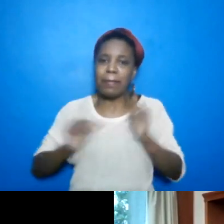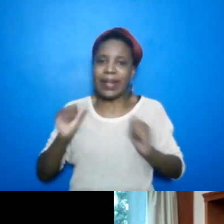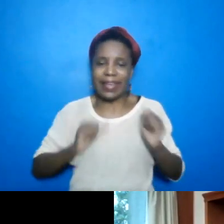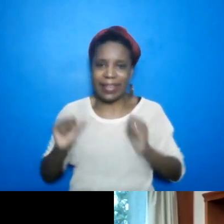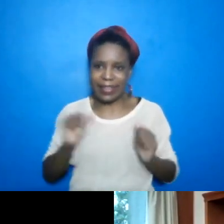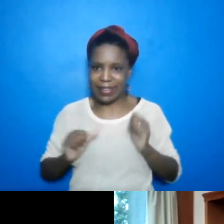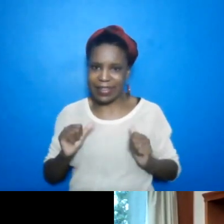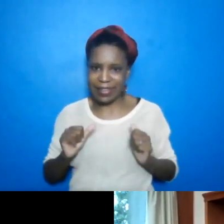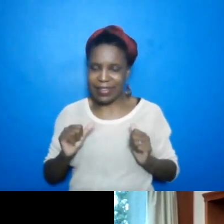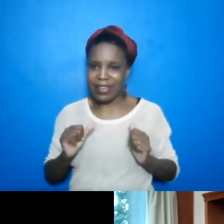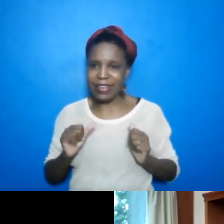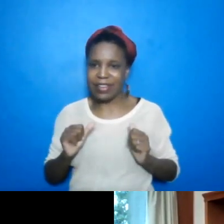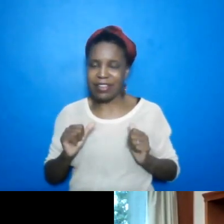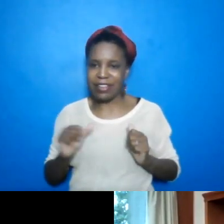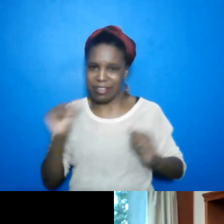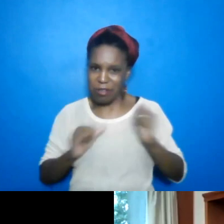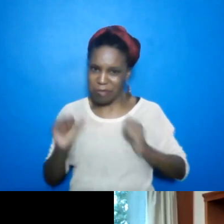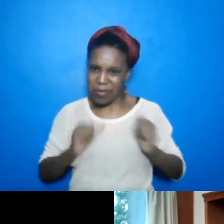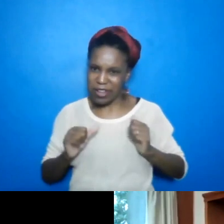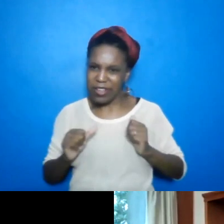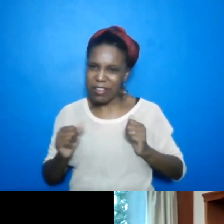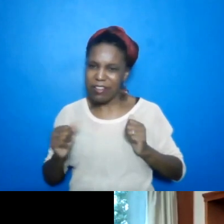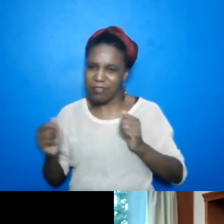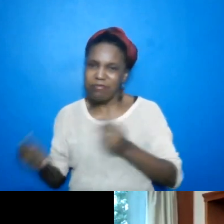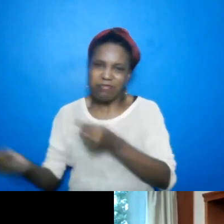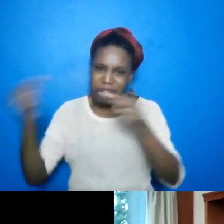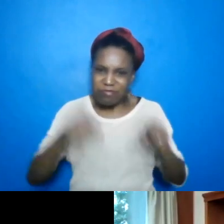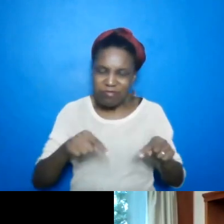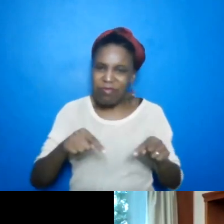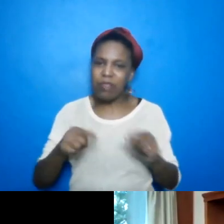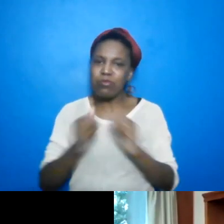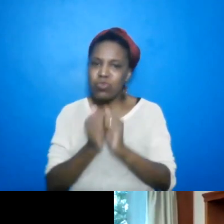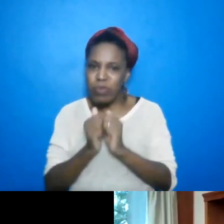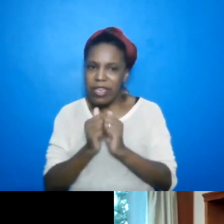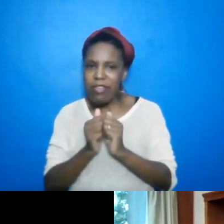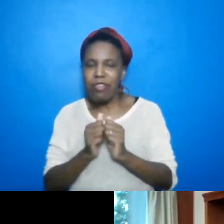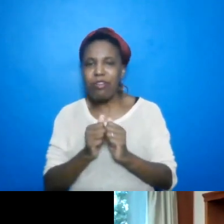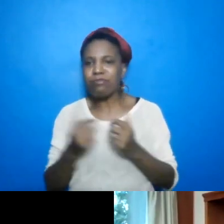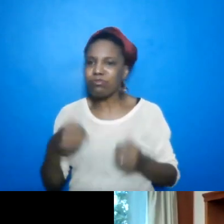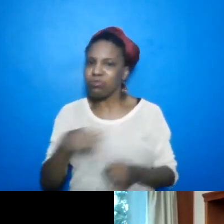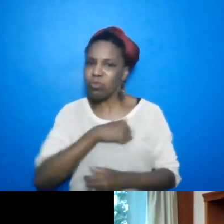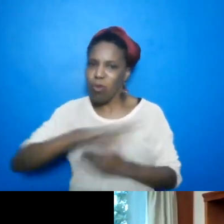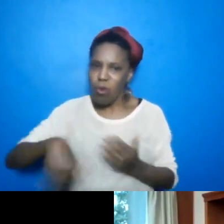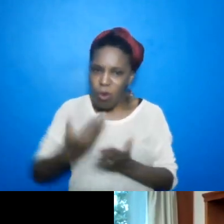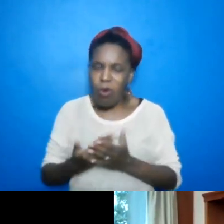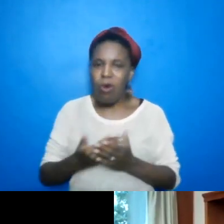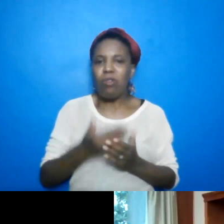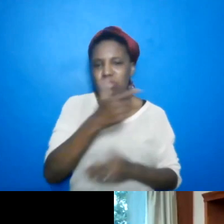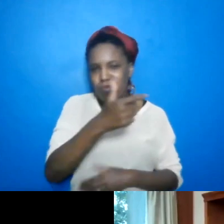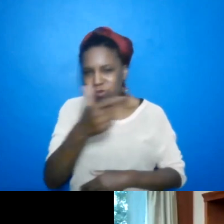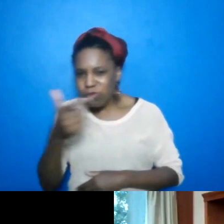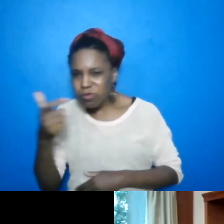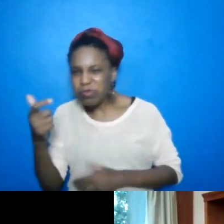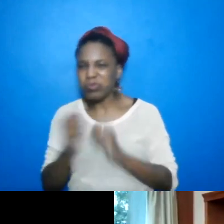play. And they noticed how there's backstory and there's script, and that's constraining how people act. And then we said,